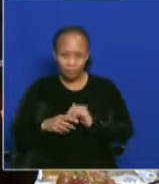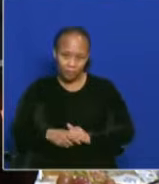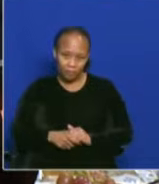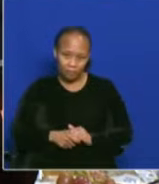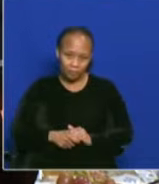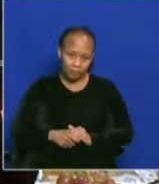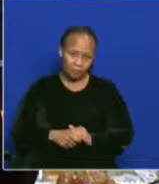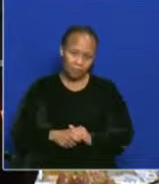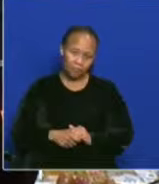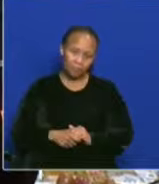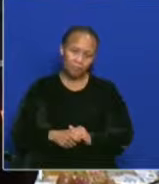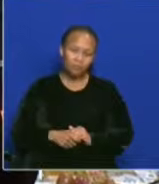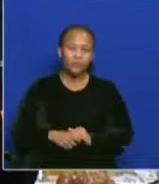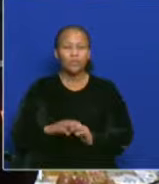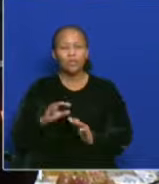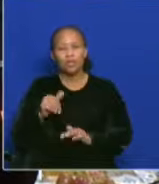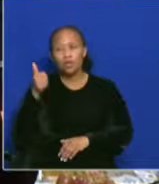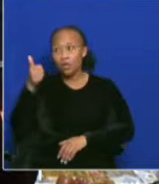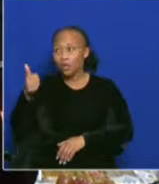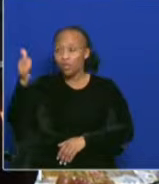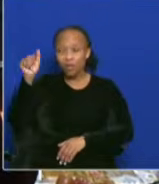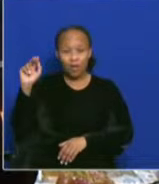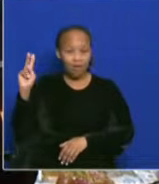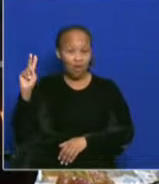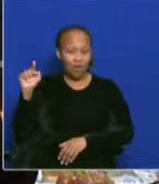General Khan then just says the following, and this is,